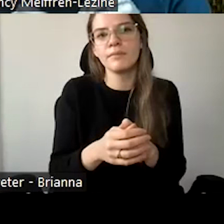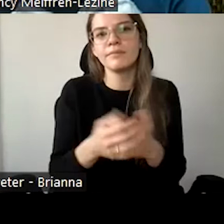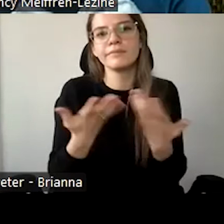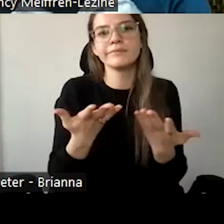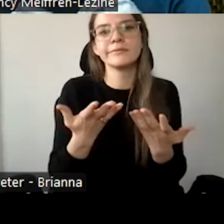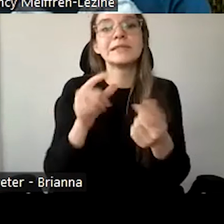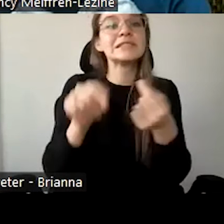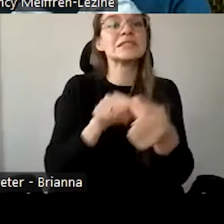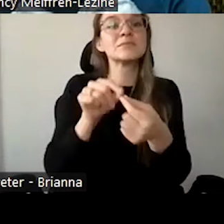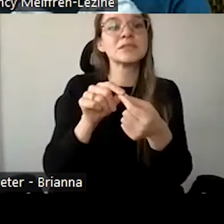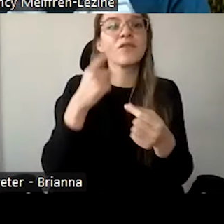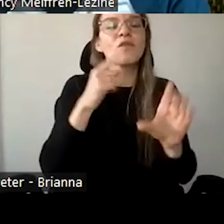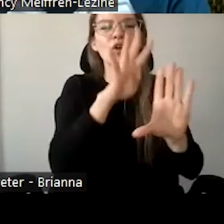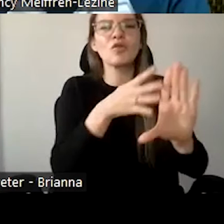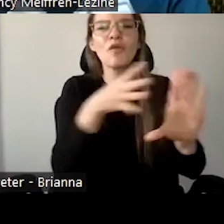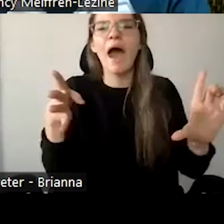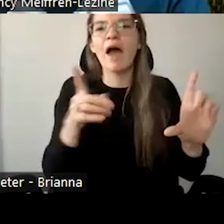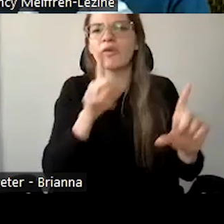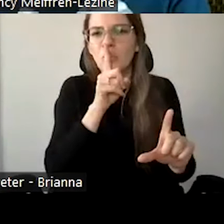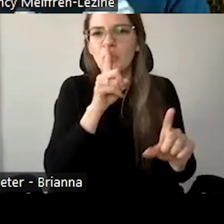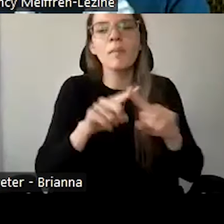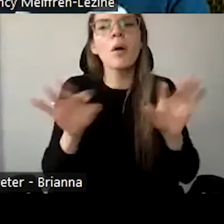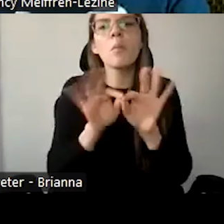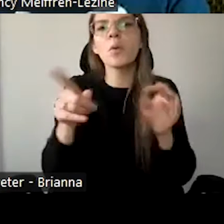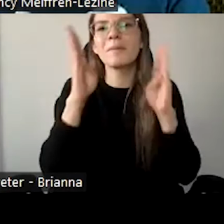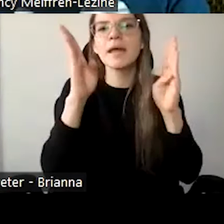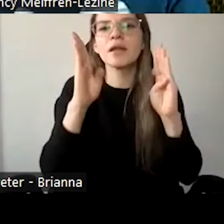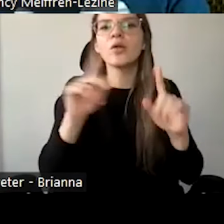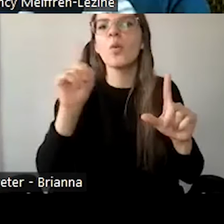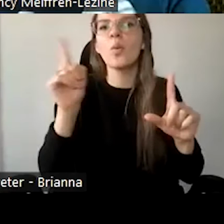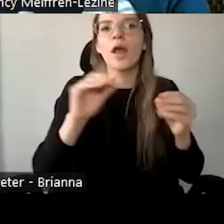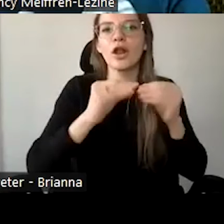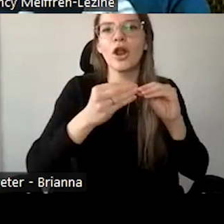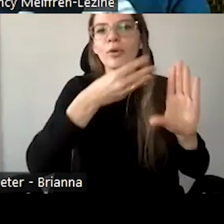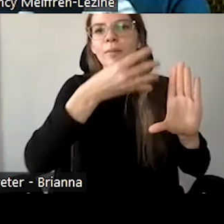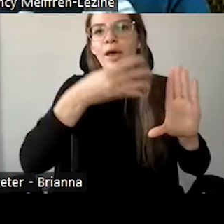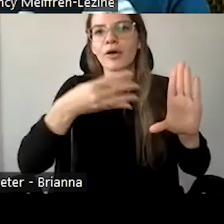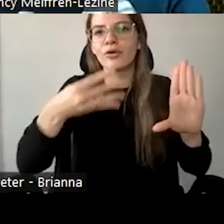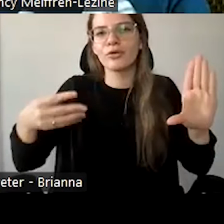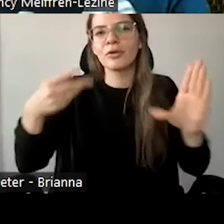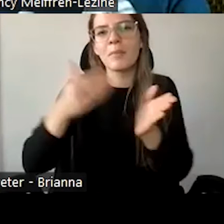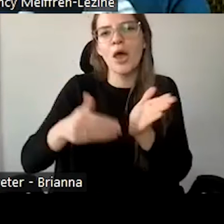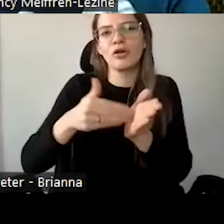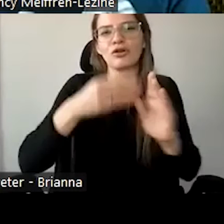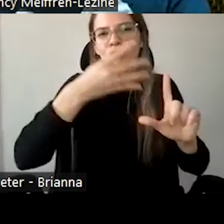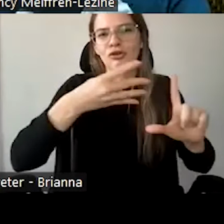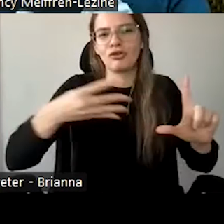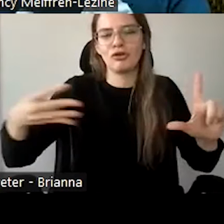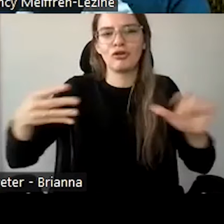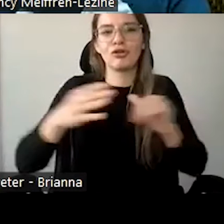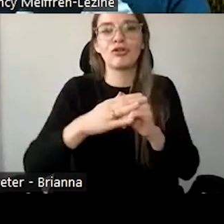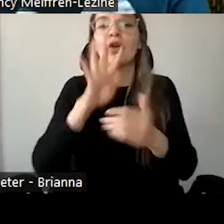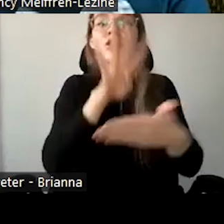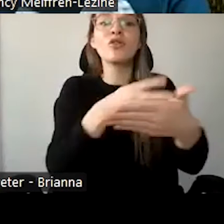specifics for the graphs are not as important as noticing the patterns. This is kind of, the graphs are showing